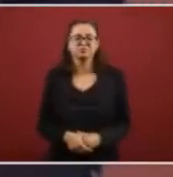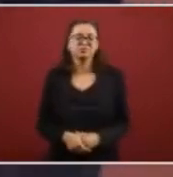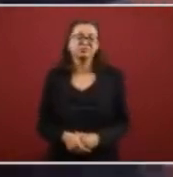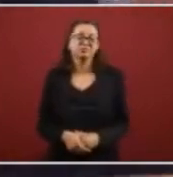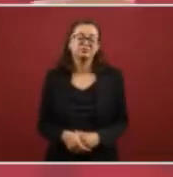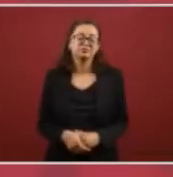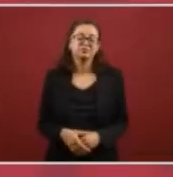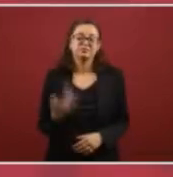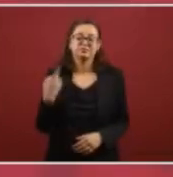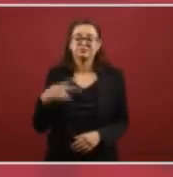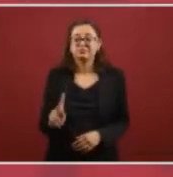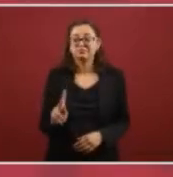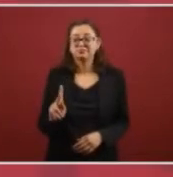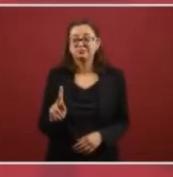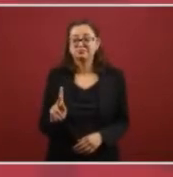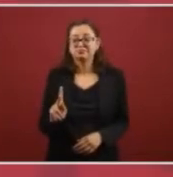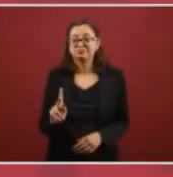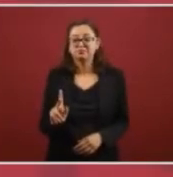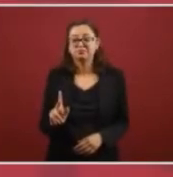But